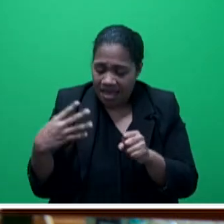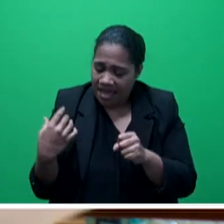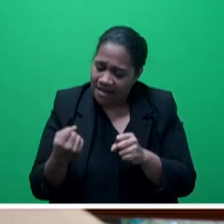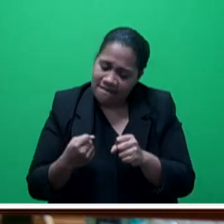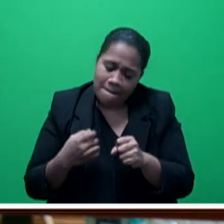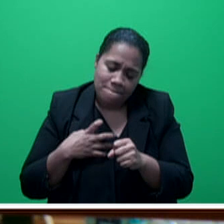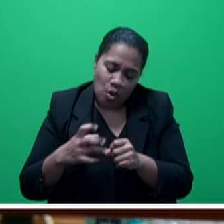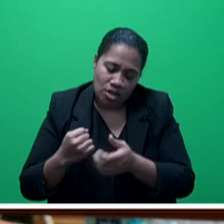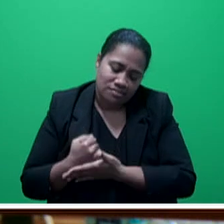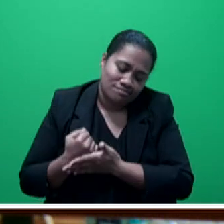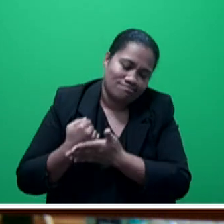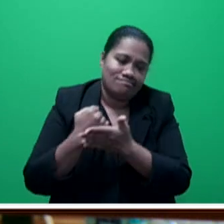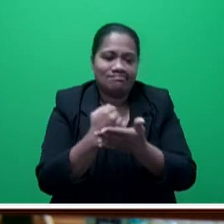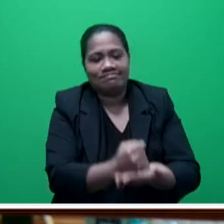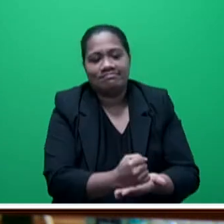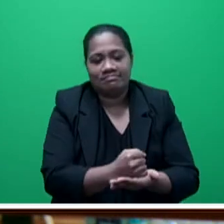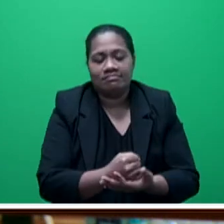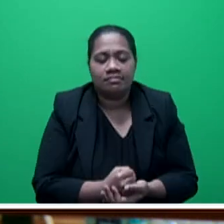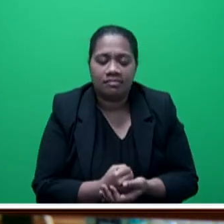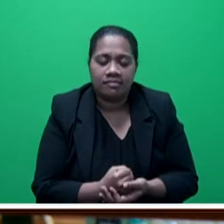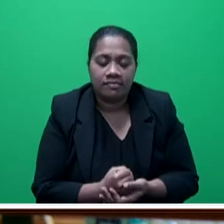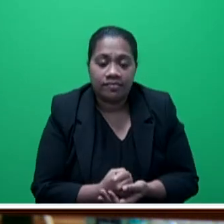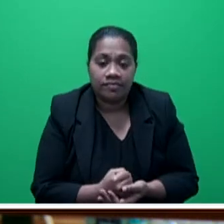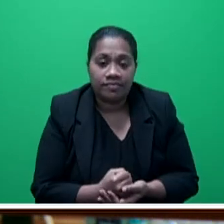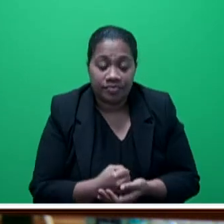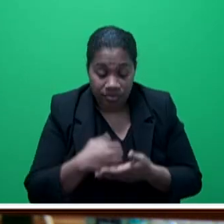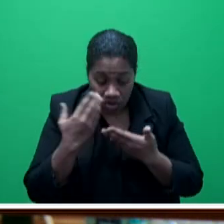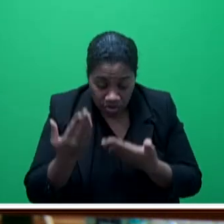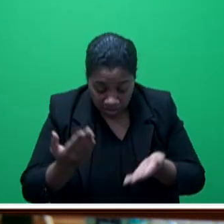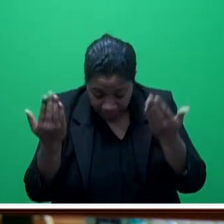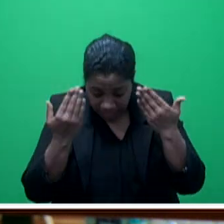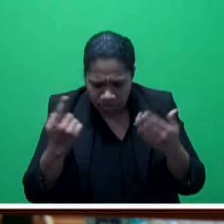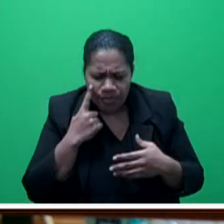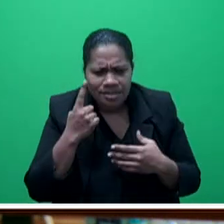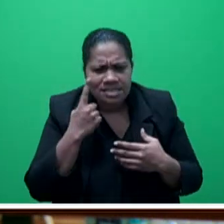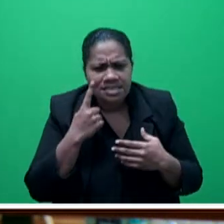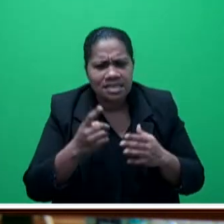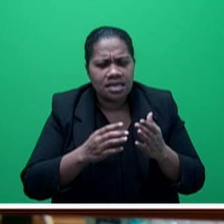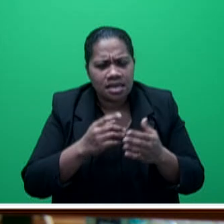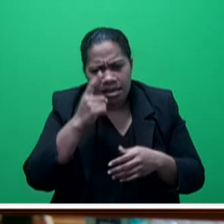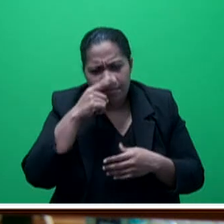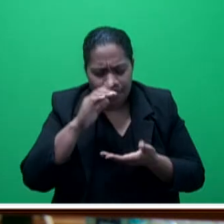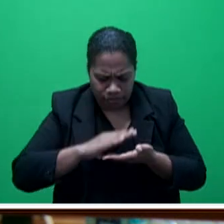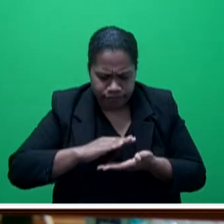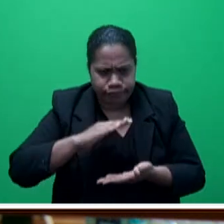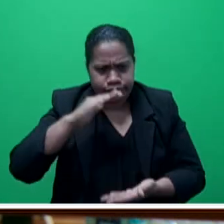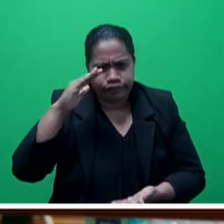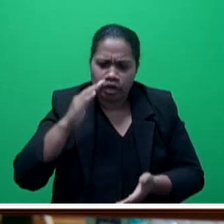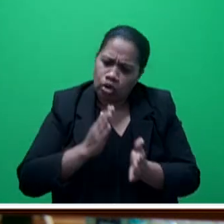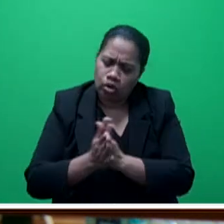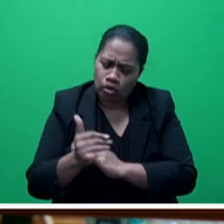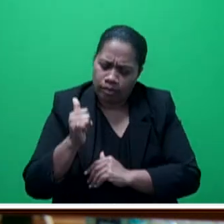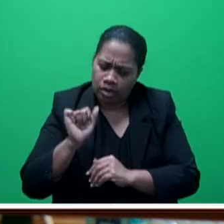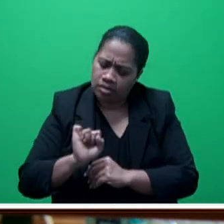self-reliant. Honourable Speaker said, we are seeing an increase in people returning to their lands and villages to plant